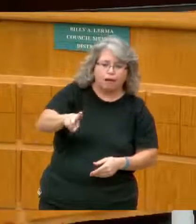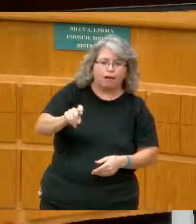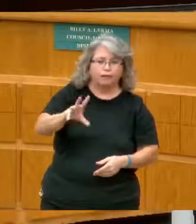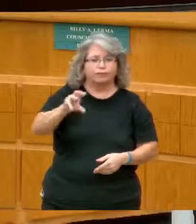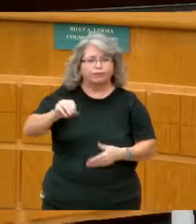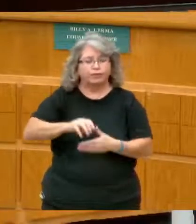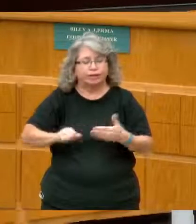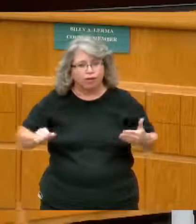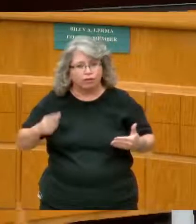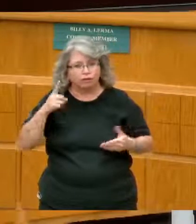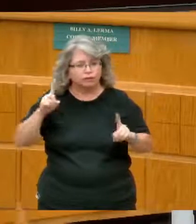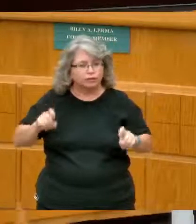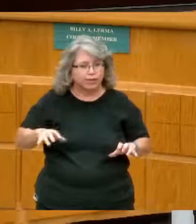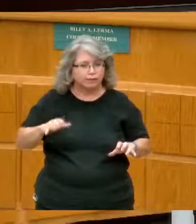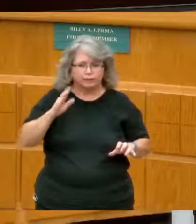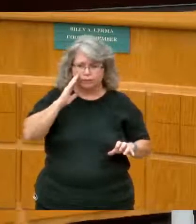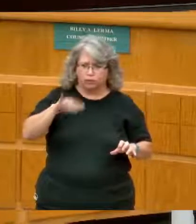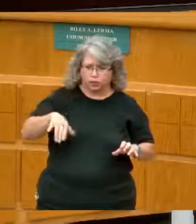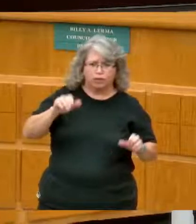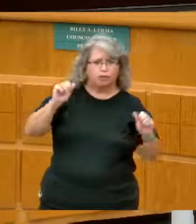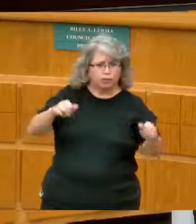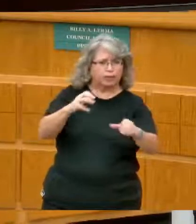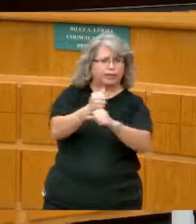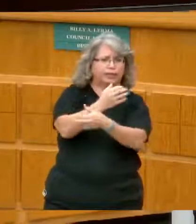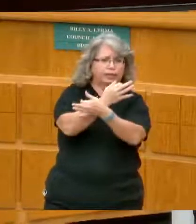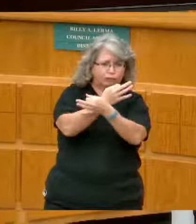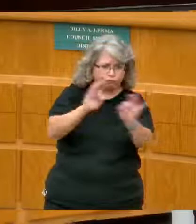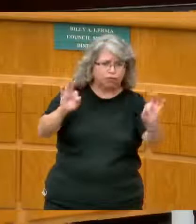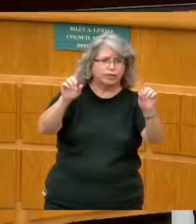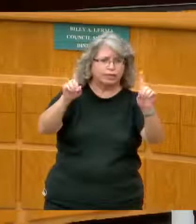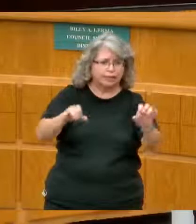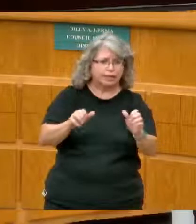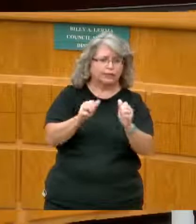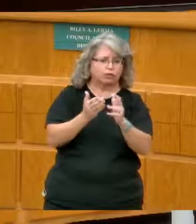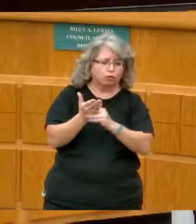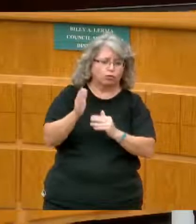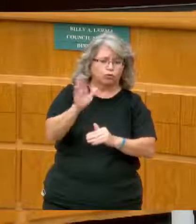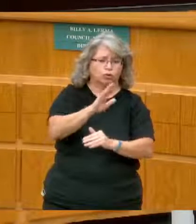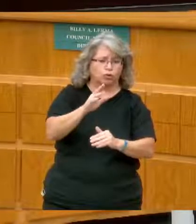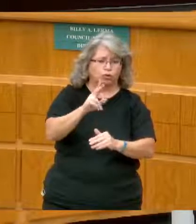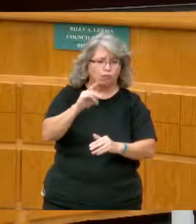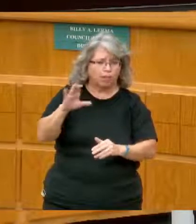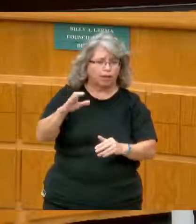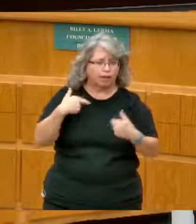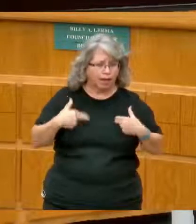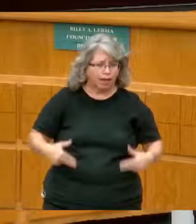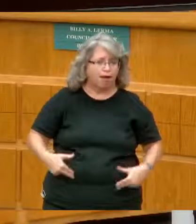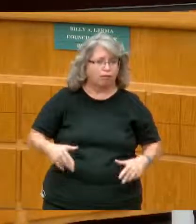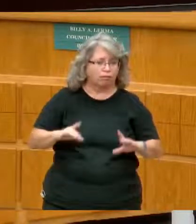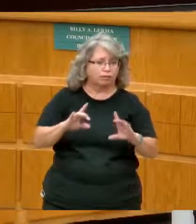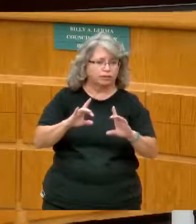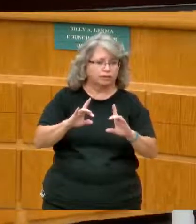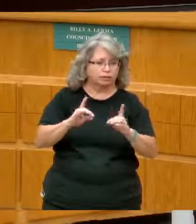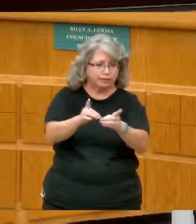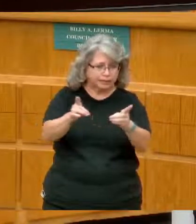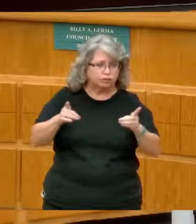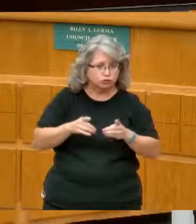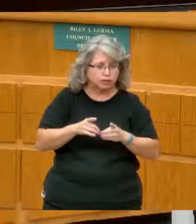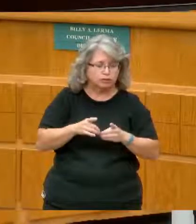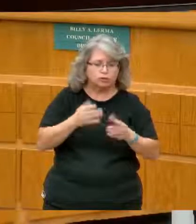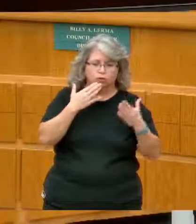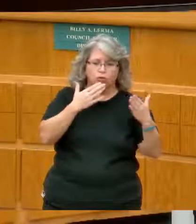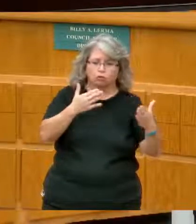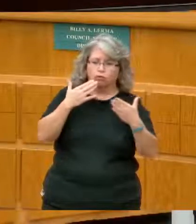they know that they can get a free test with their public health district. So thank you to all those who make that